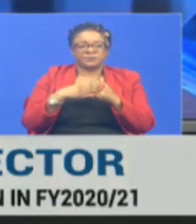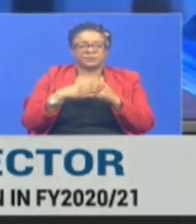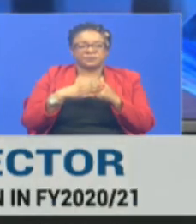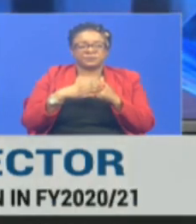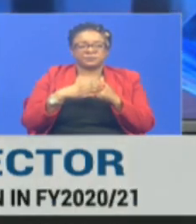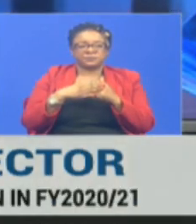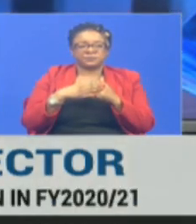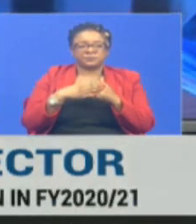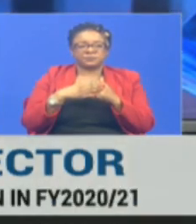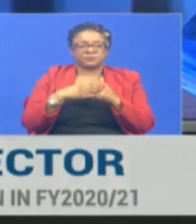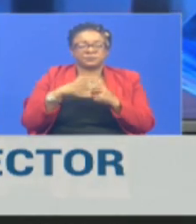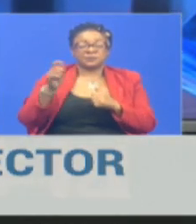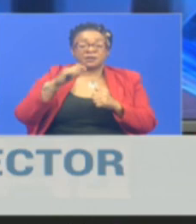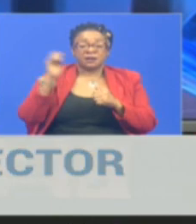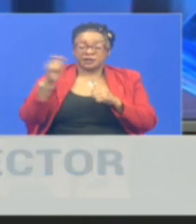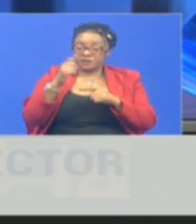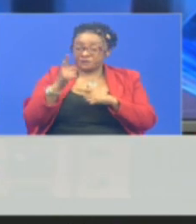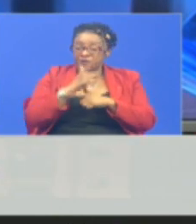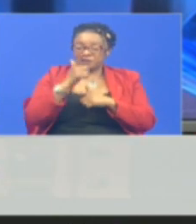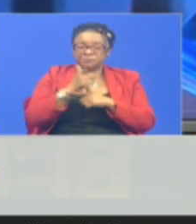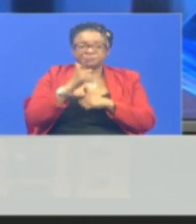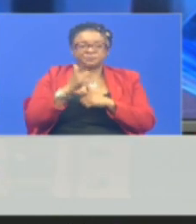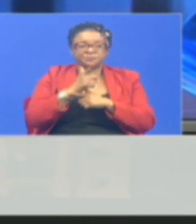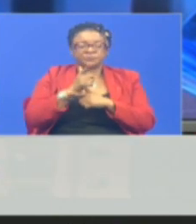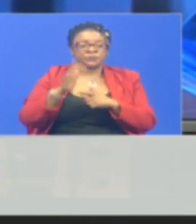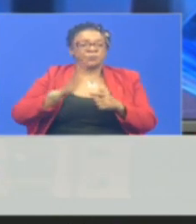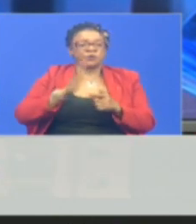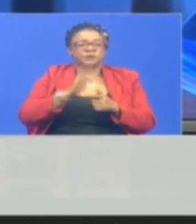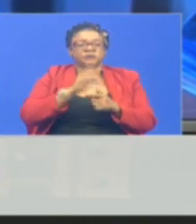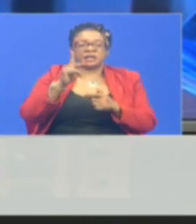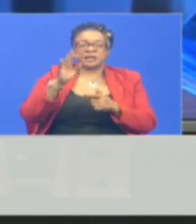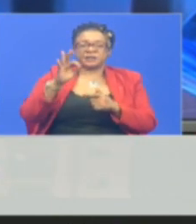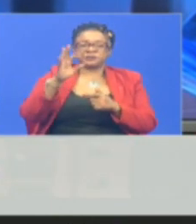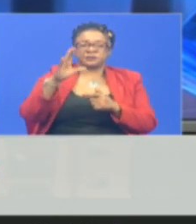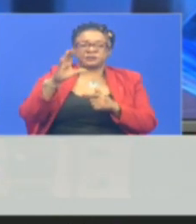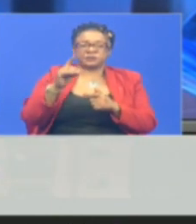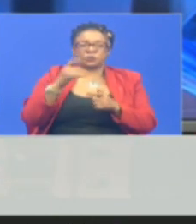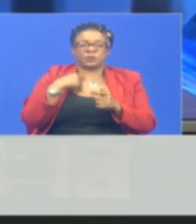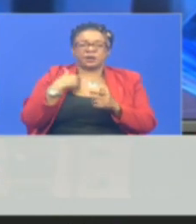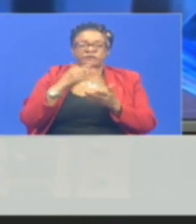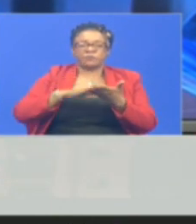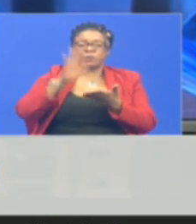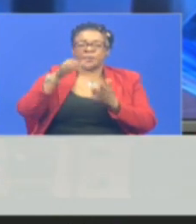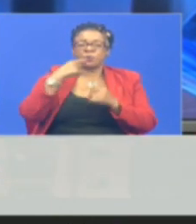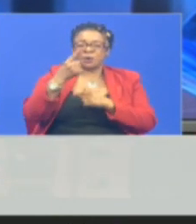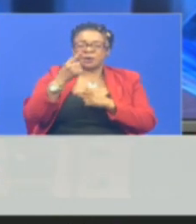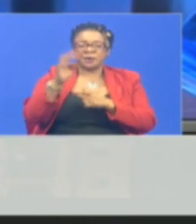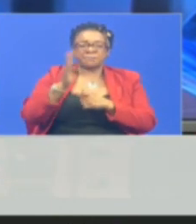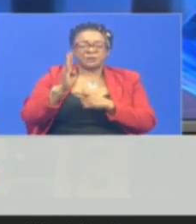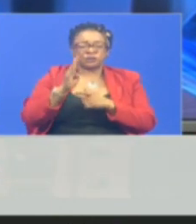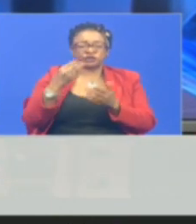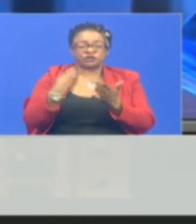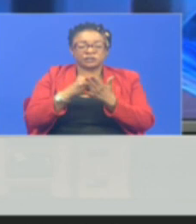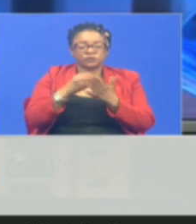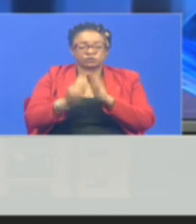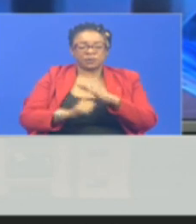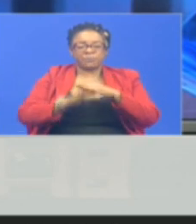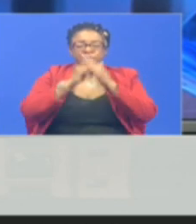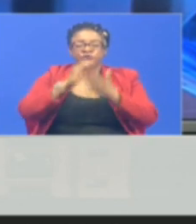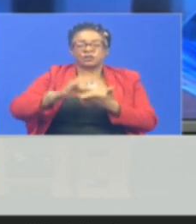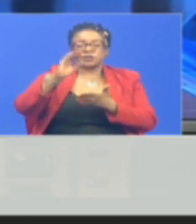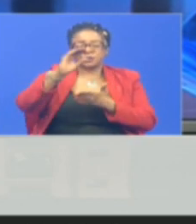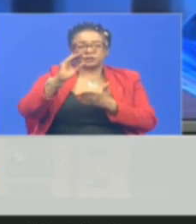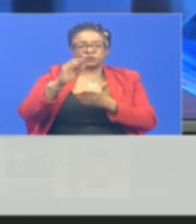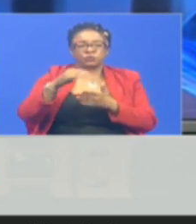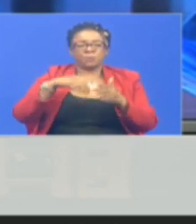2019. And elsewhere, the Kenya Film Classification Board, KFCB, will extend more than 100 million shillings worth of support, both in cash and in kind, to